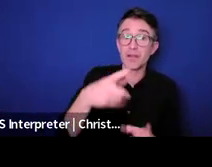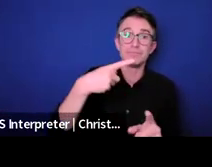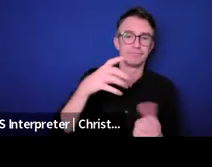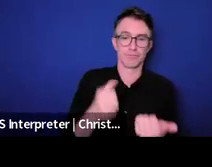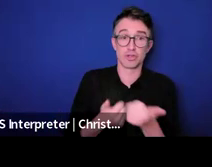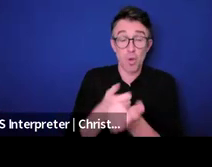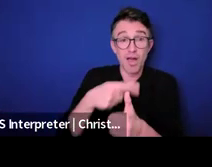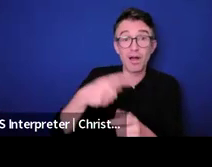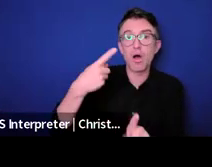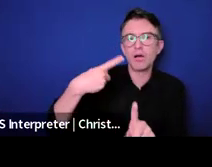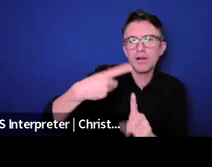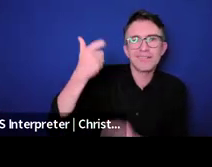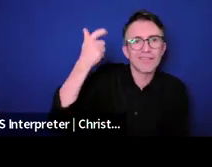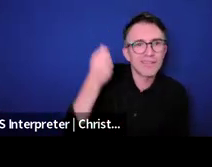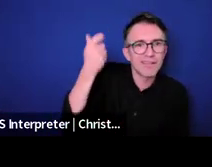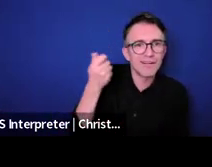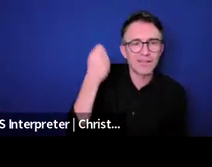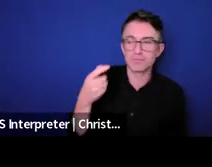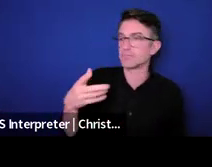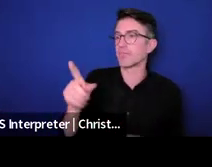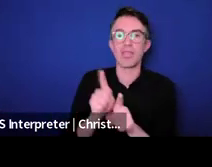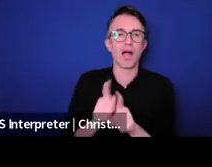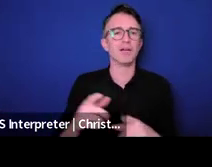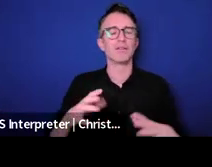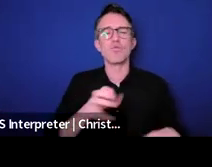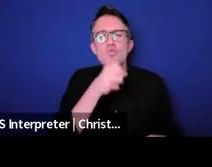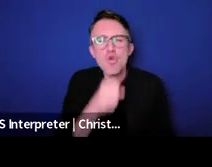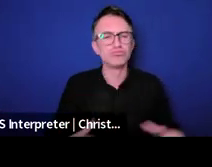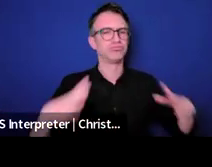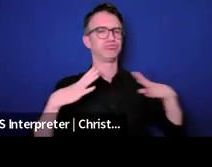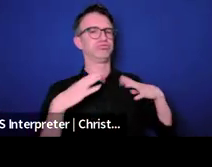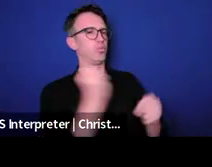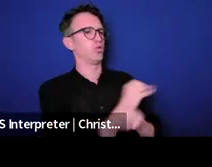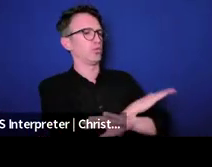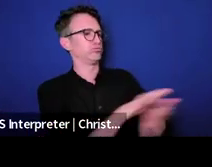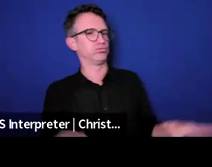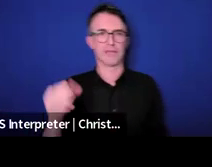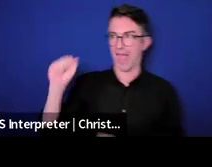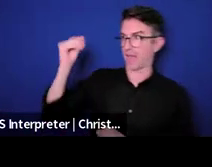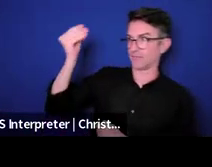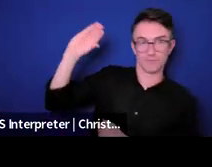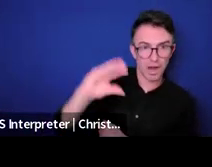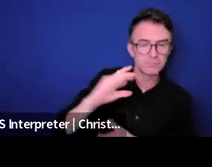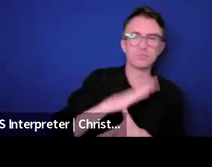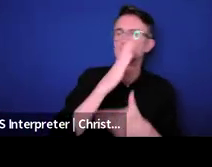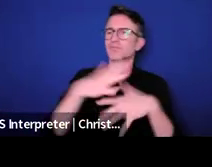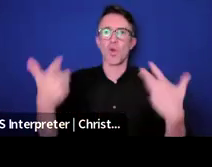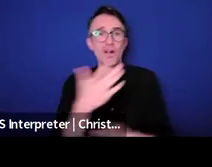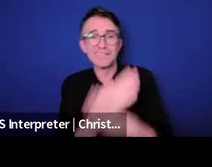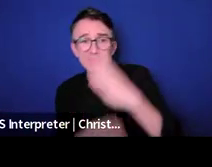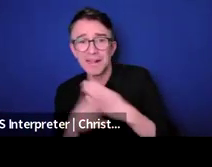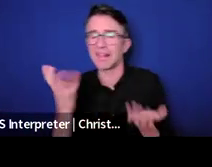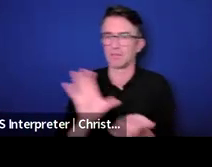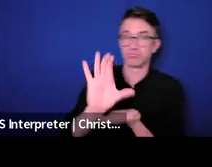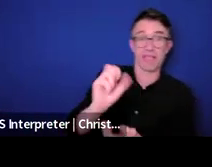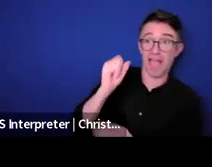these other financial supports that we discussed. Social protection can also be the home for access to family-friendly policies, which I'll come back